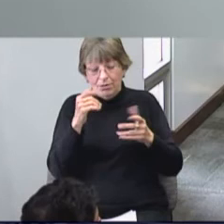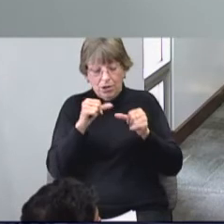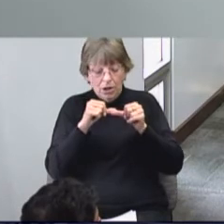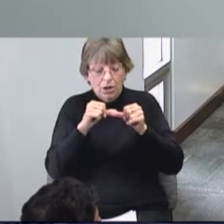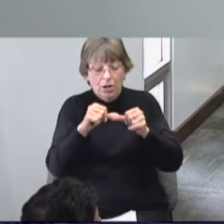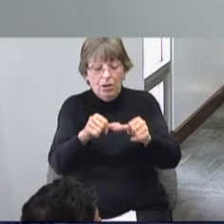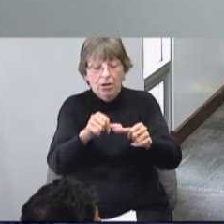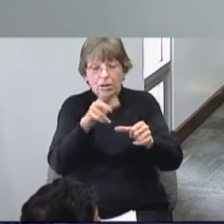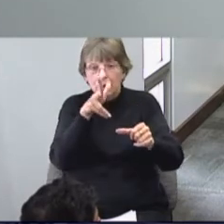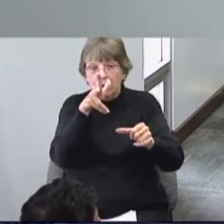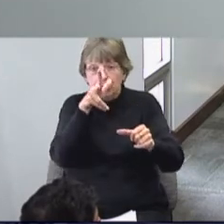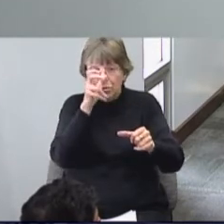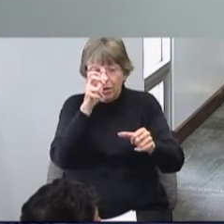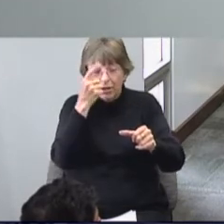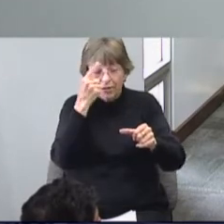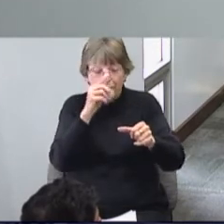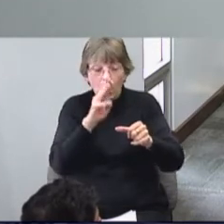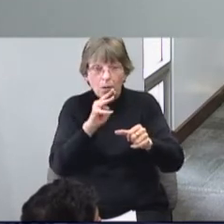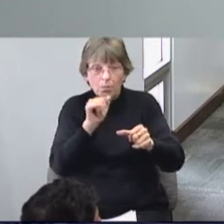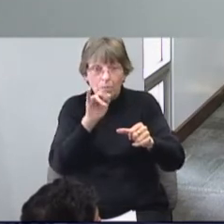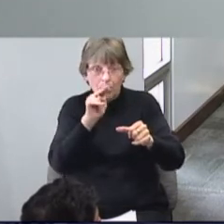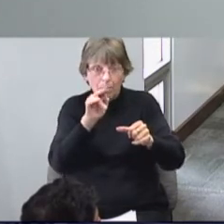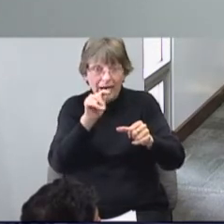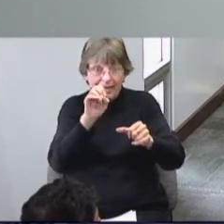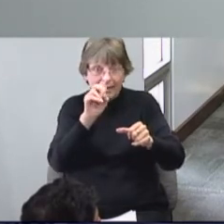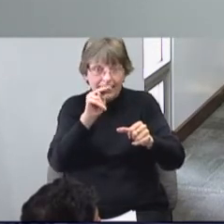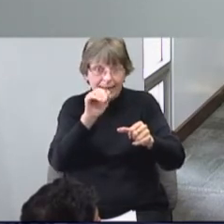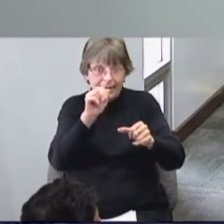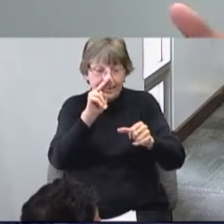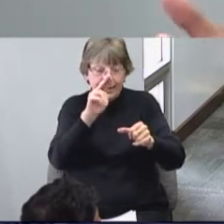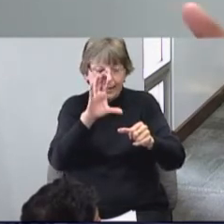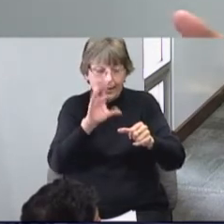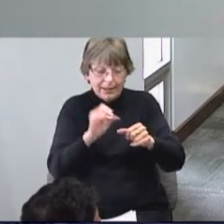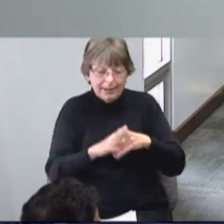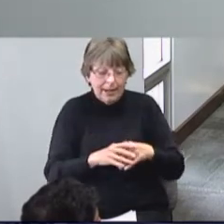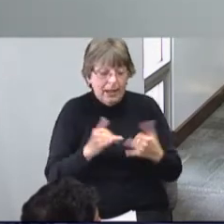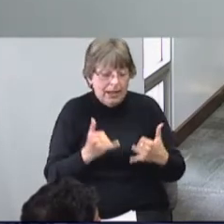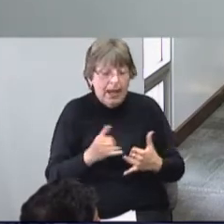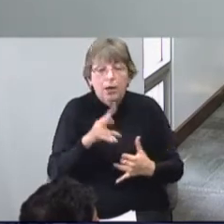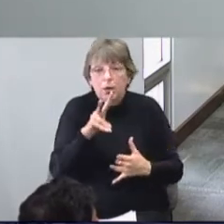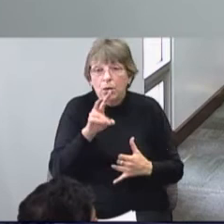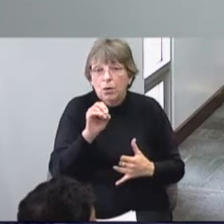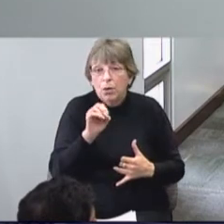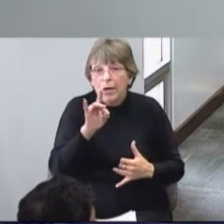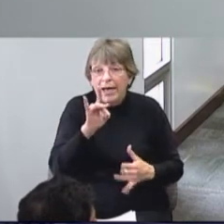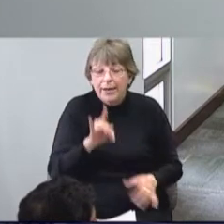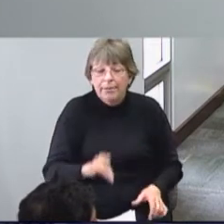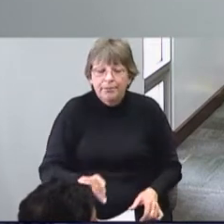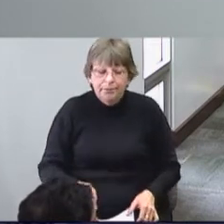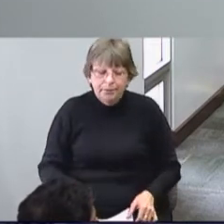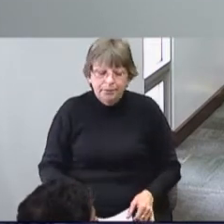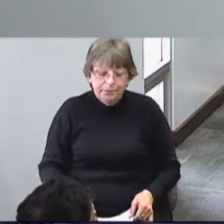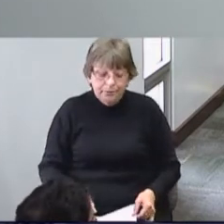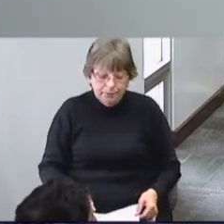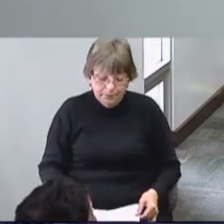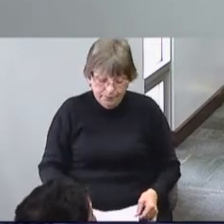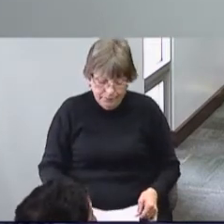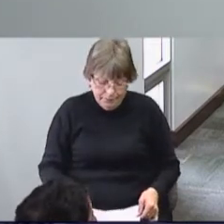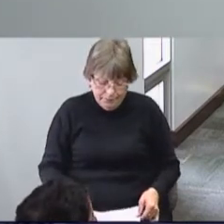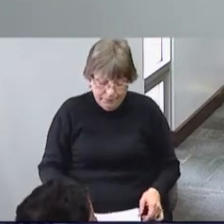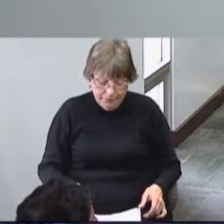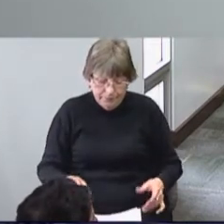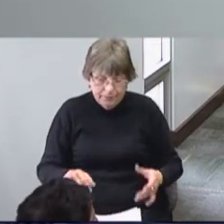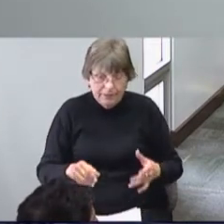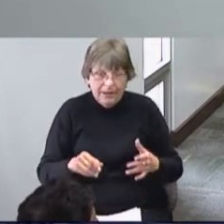and improvements to the convention center space. In 2008, thereabouts, after only a few years of operation,